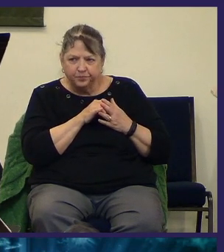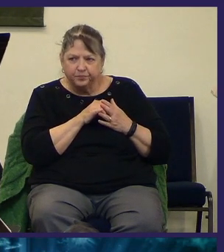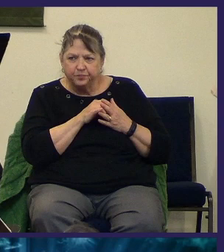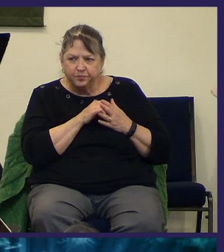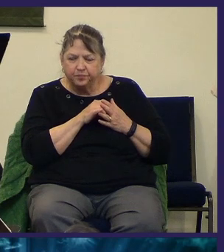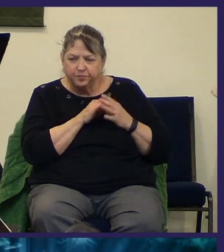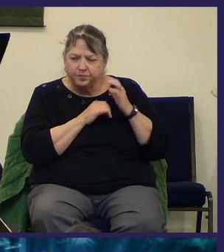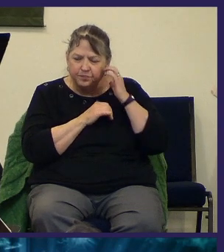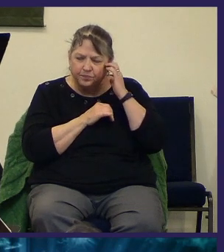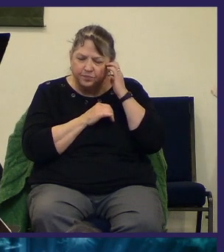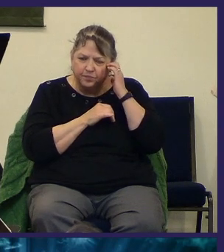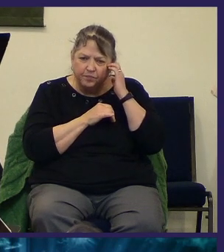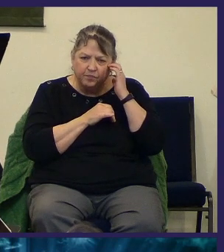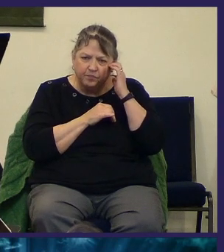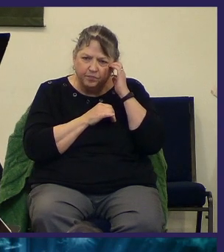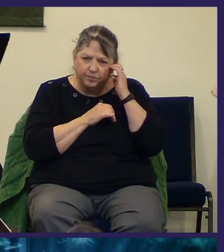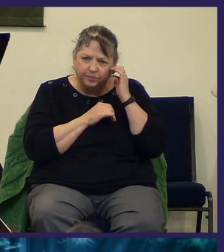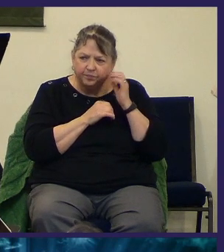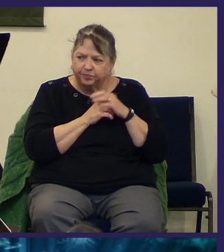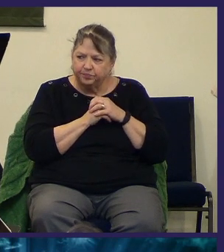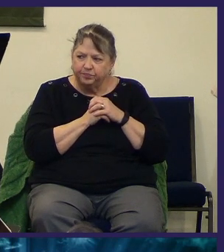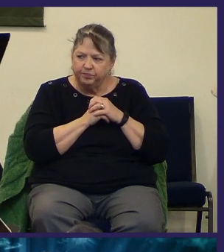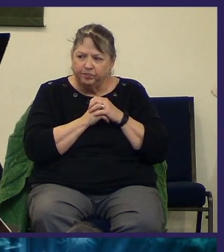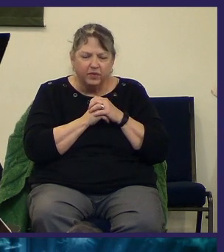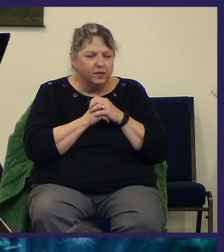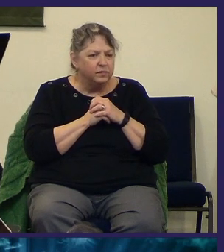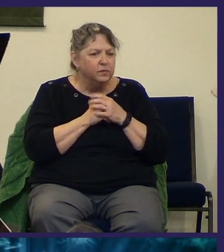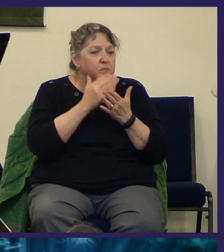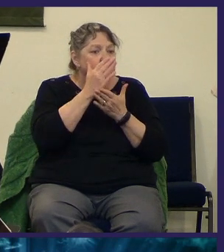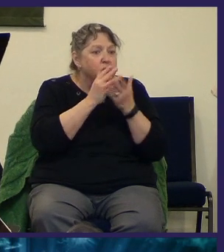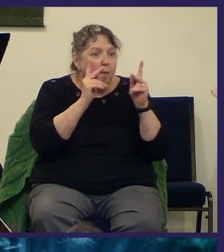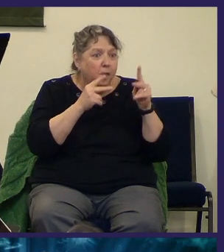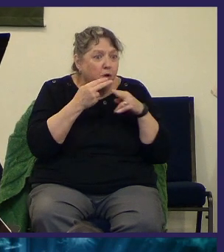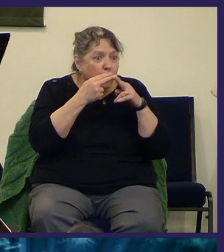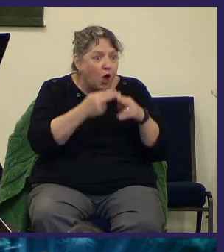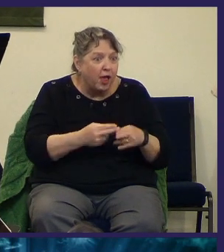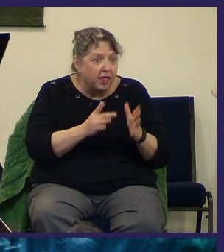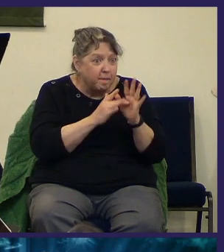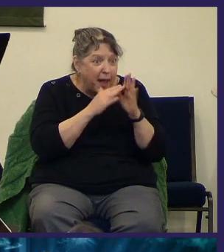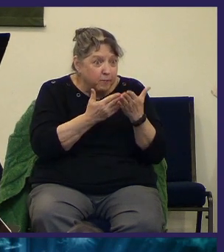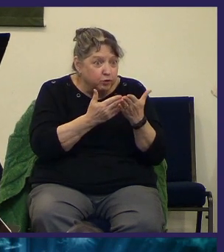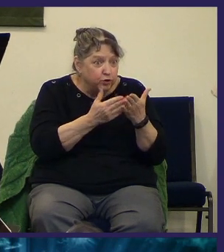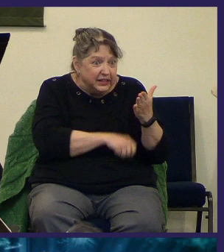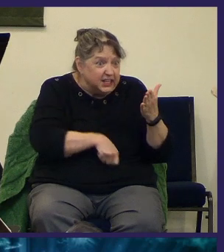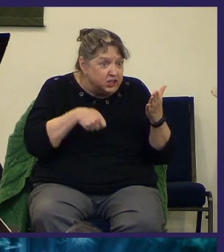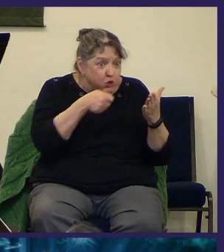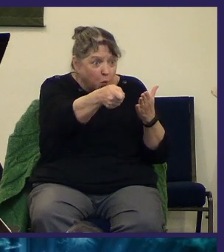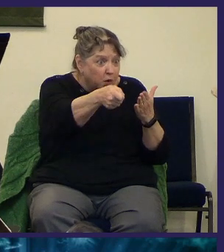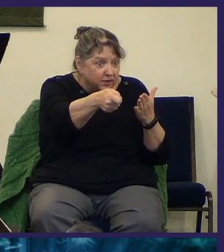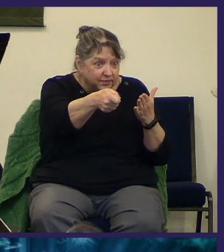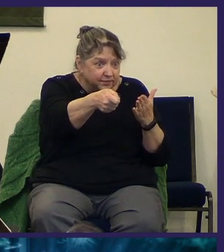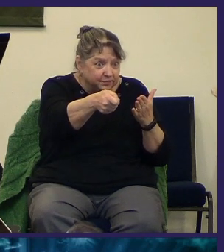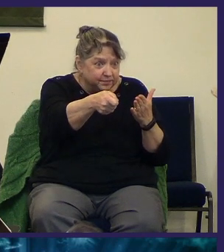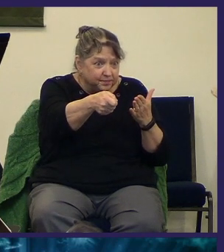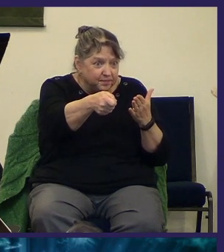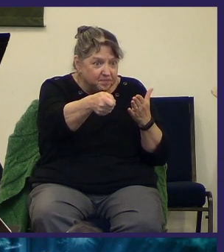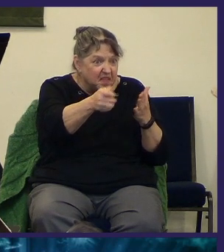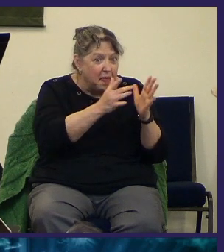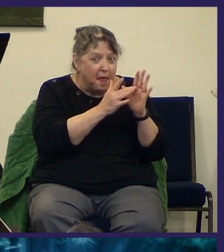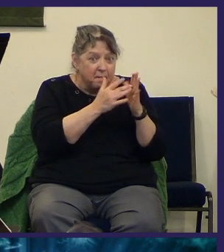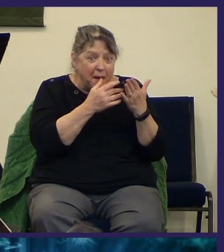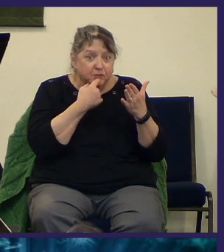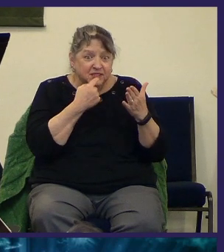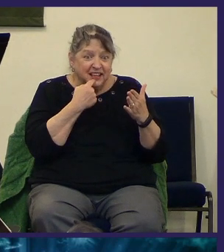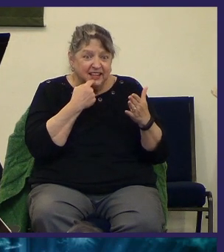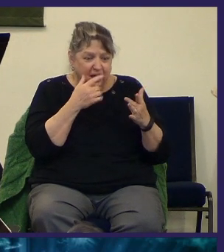handing them out some people call them the sword you know god's word is sharper than any two edges short so some people